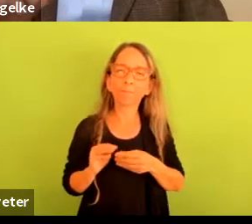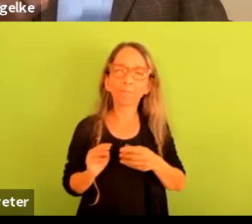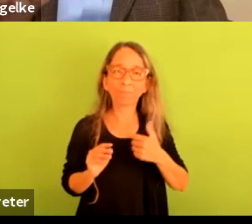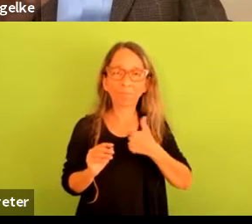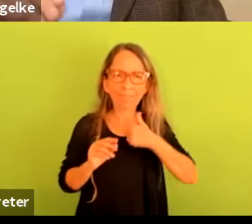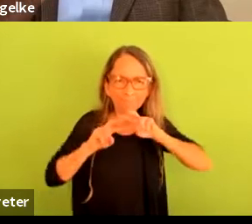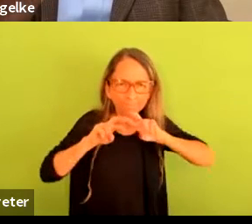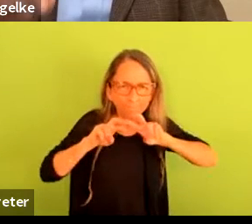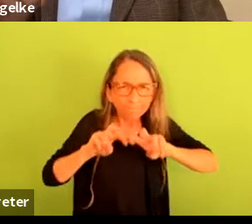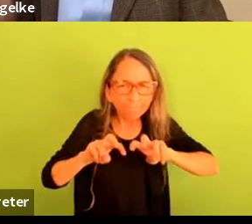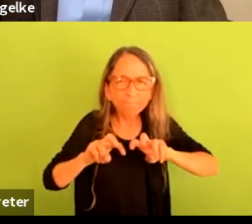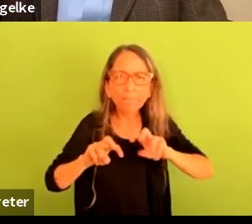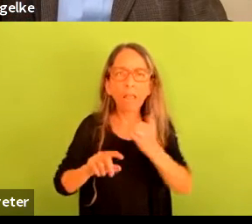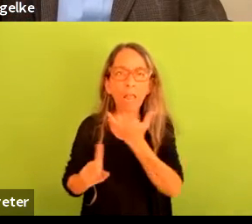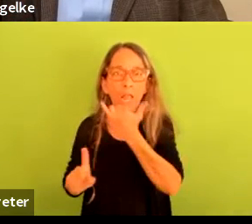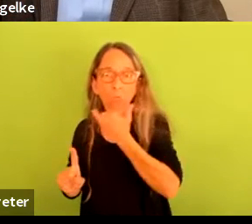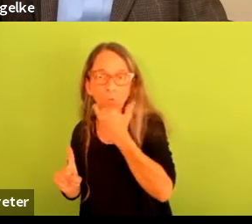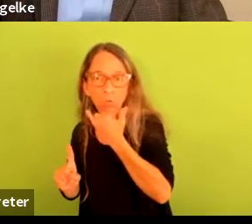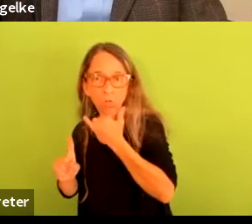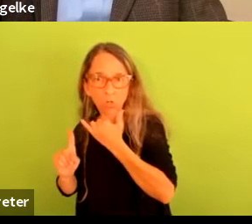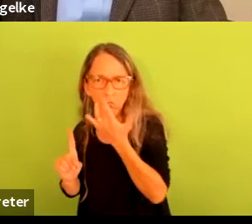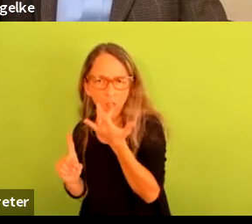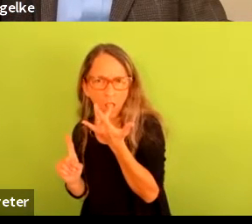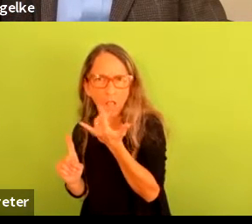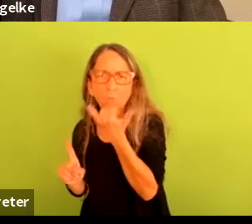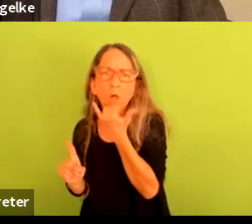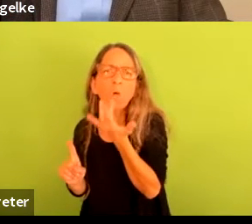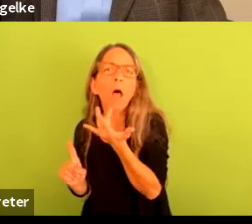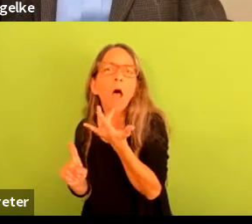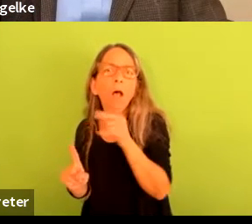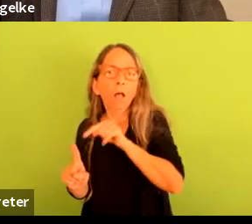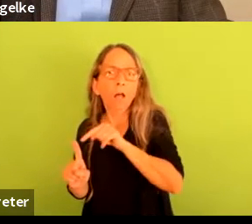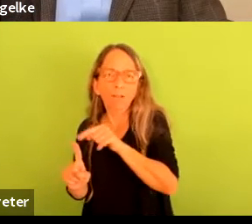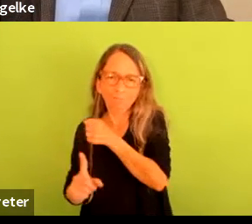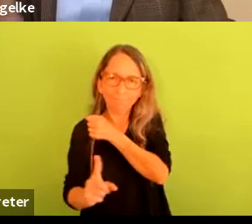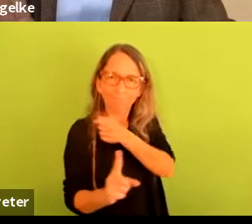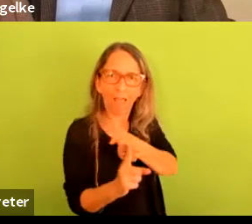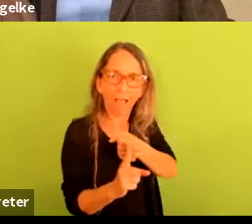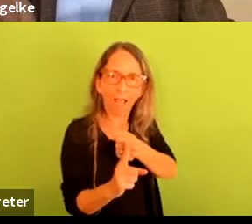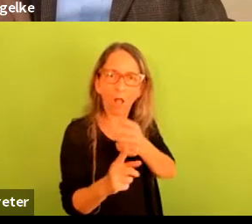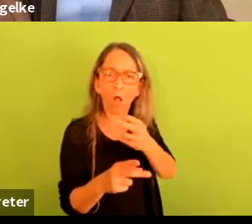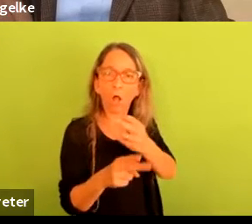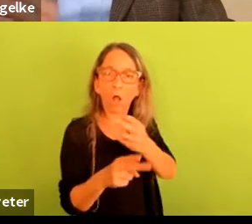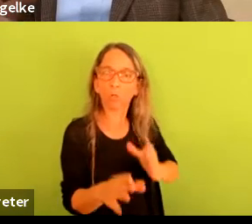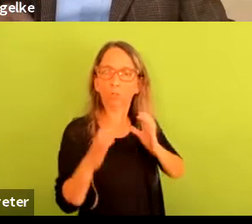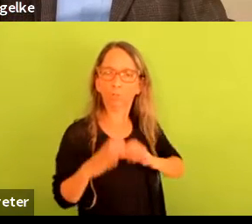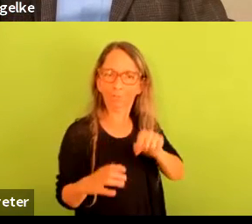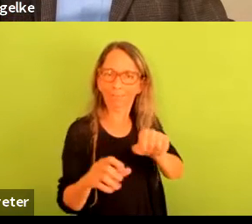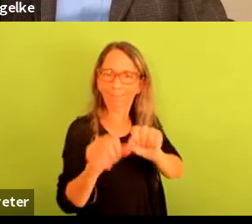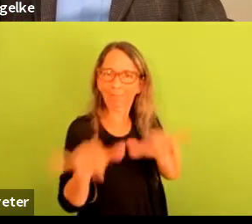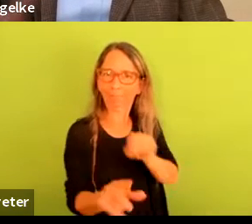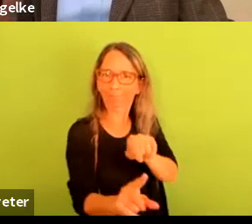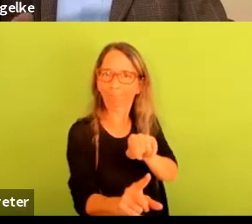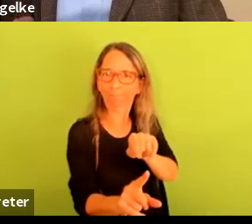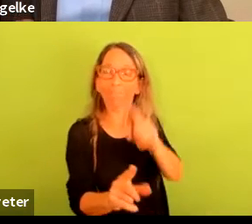an error wrong and what's the impact of that error on the person using the system. So for example, if I were to